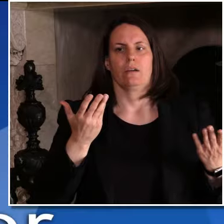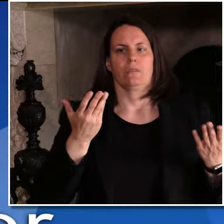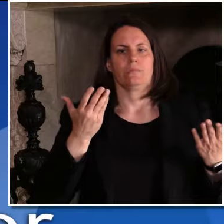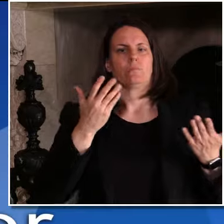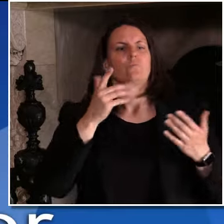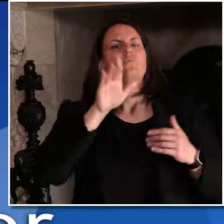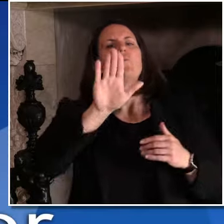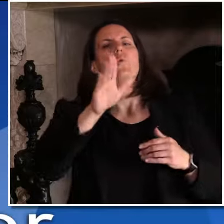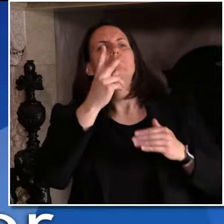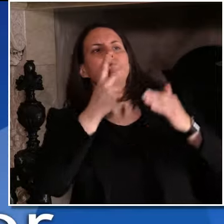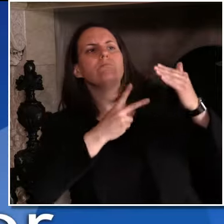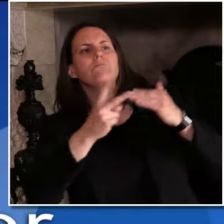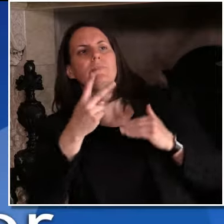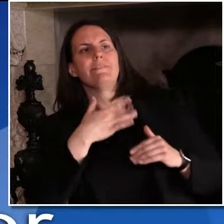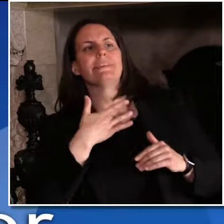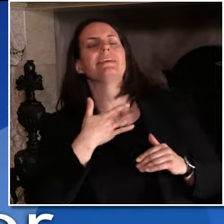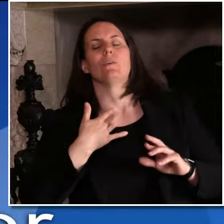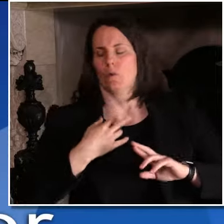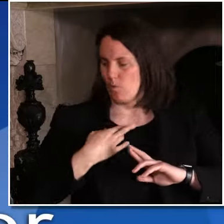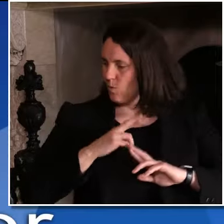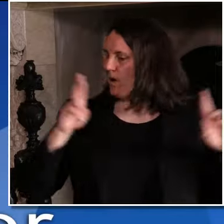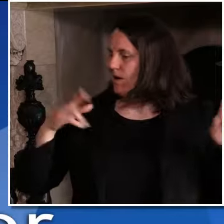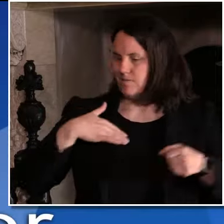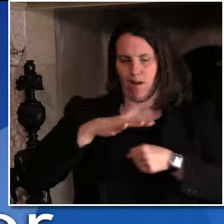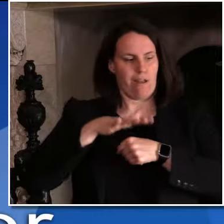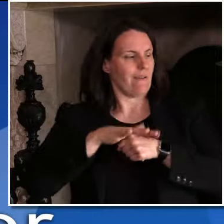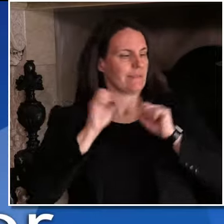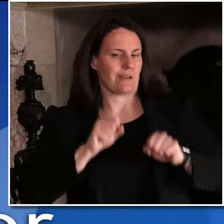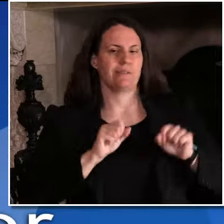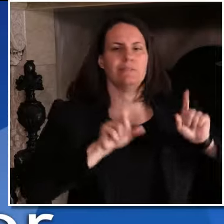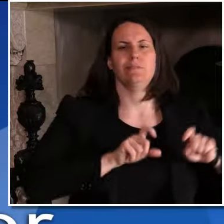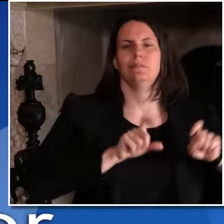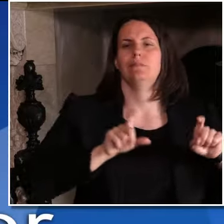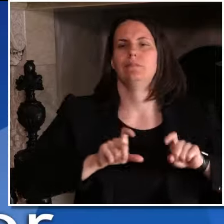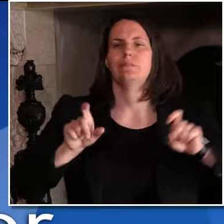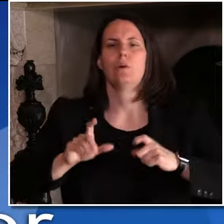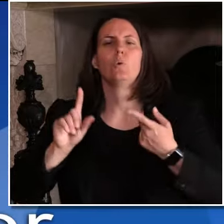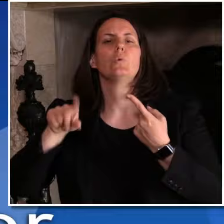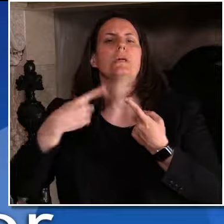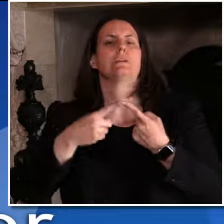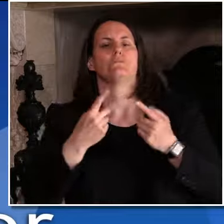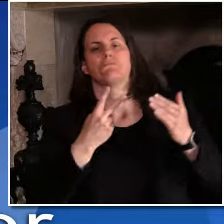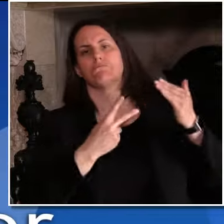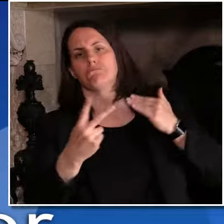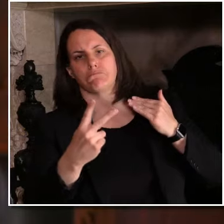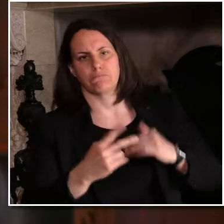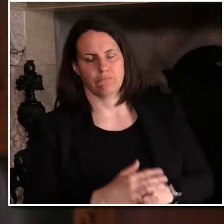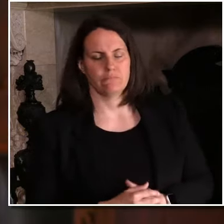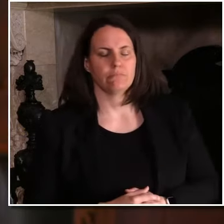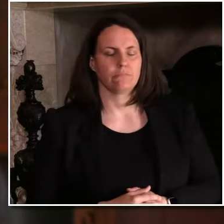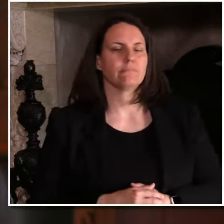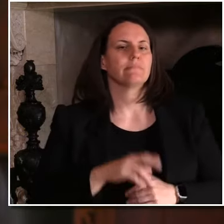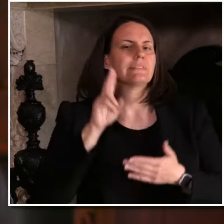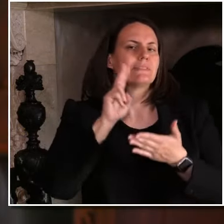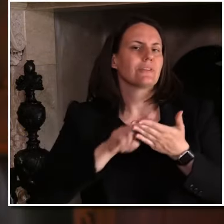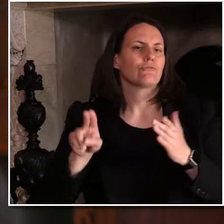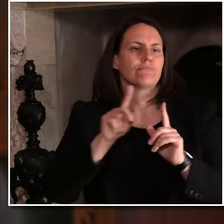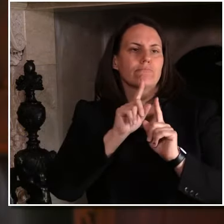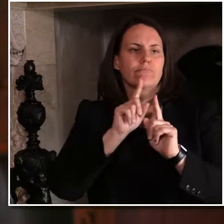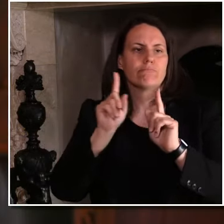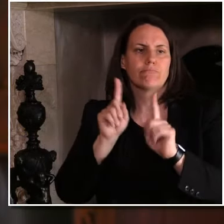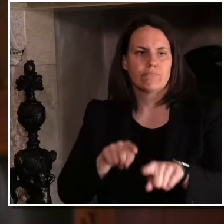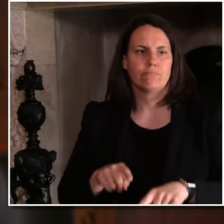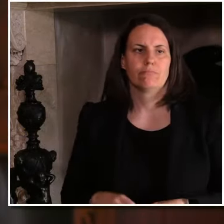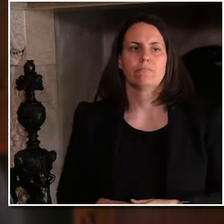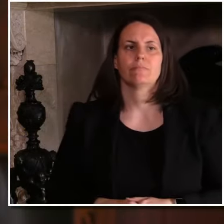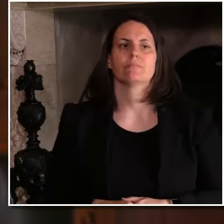plan for testing. Mm-hmm. So Laura, that's a great question. I appreciate the ability to provide a little bit of clarification. So we